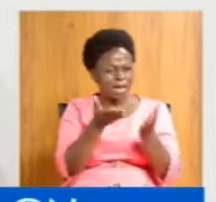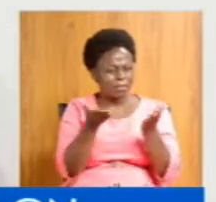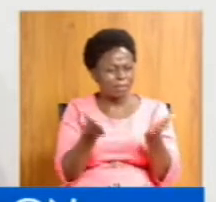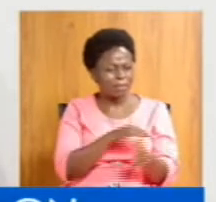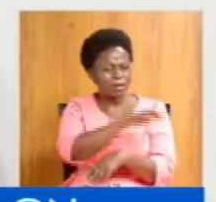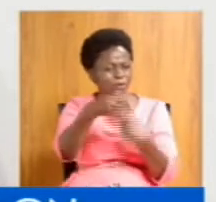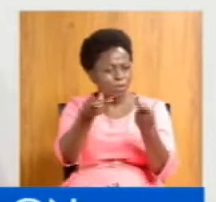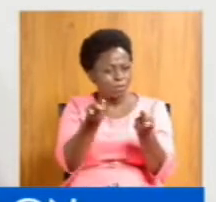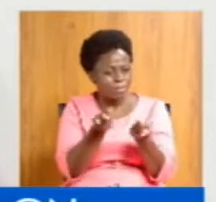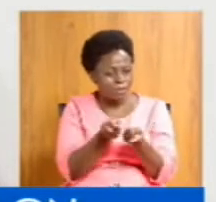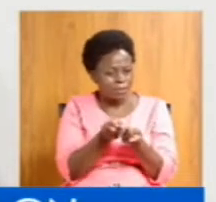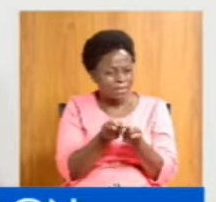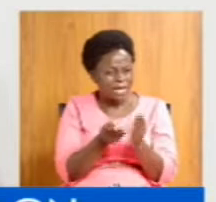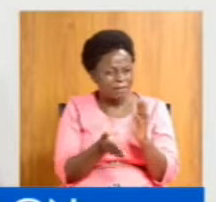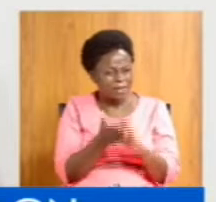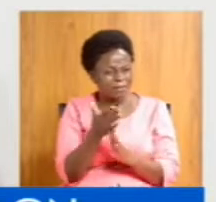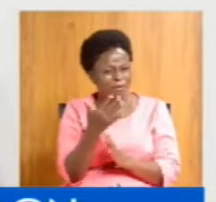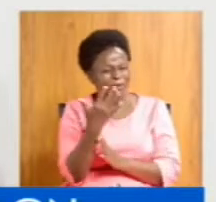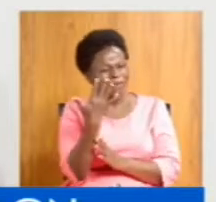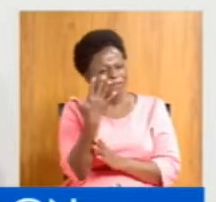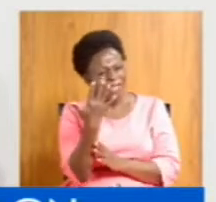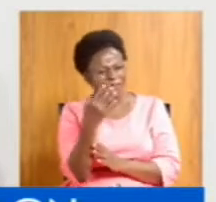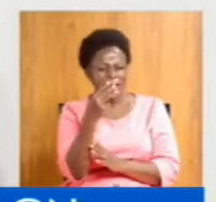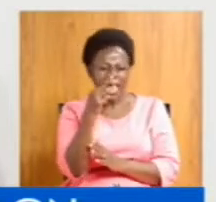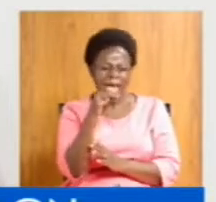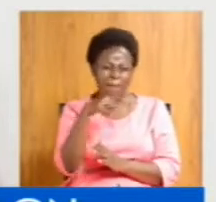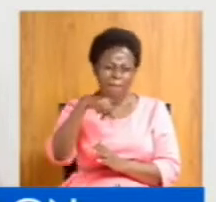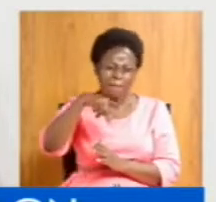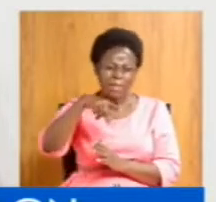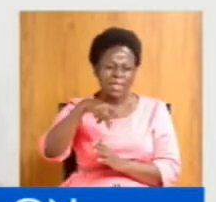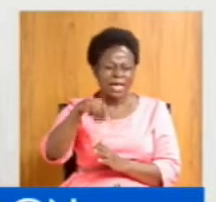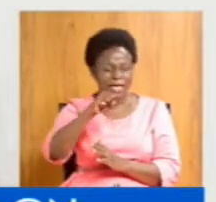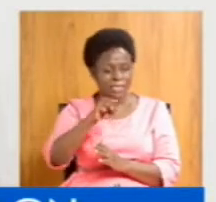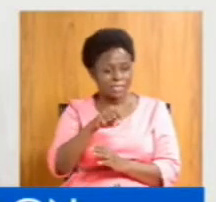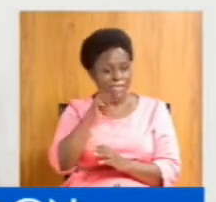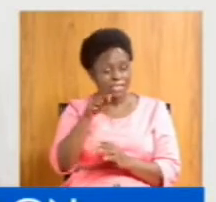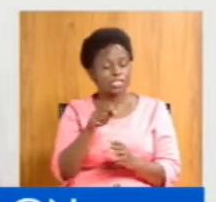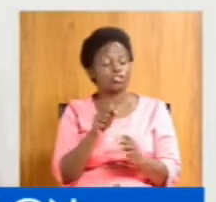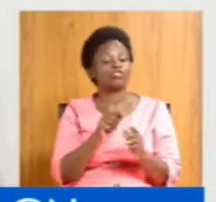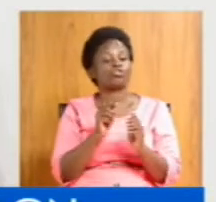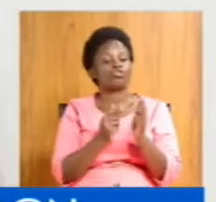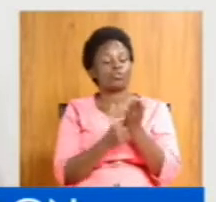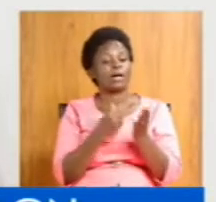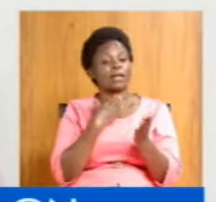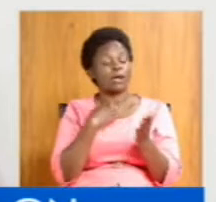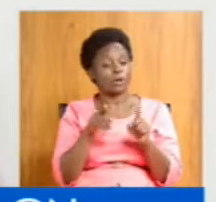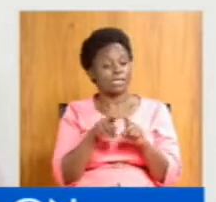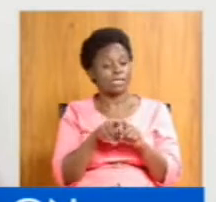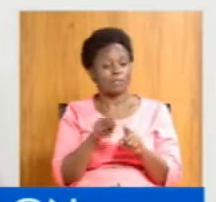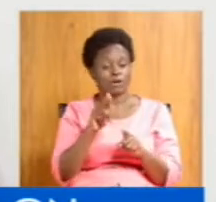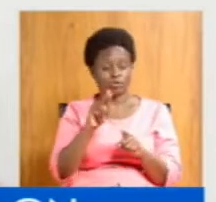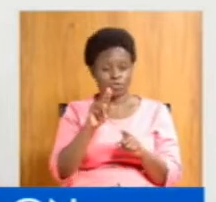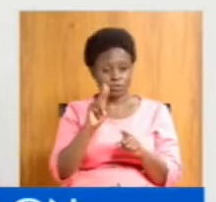at all places at a minimum of 5 Mbps. That was an aspiration by the government of Uganda. And UCC